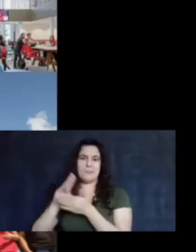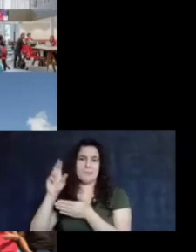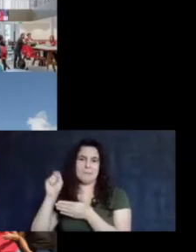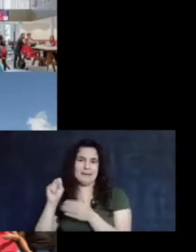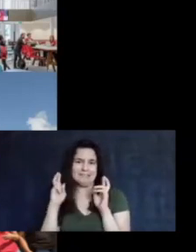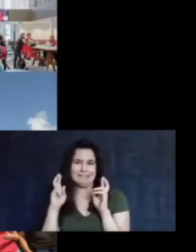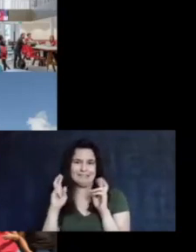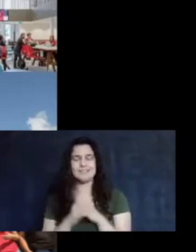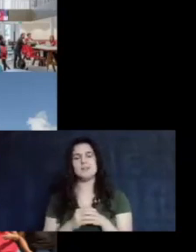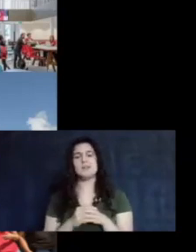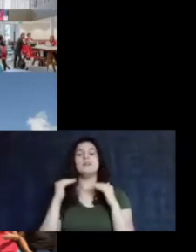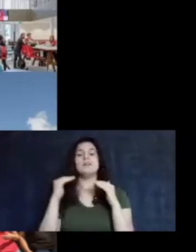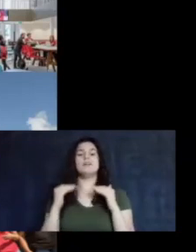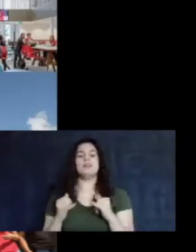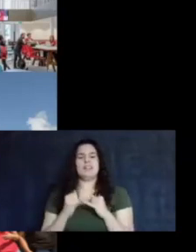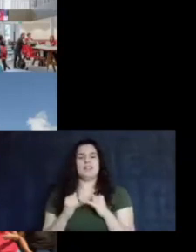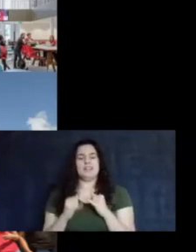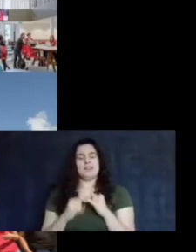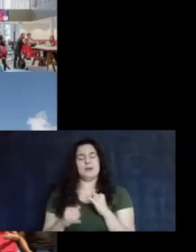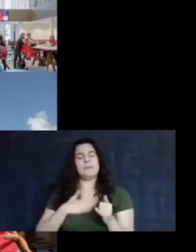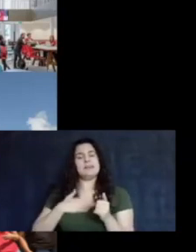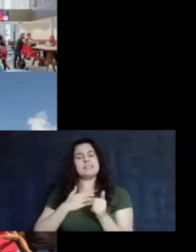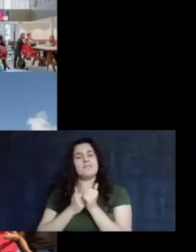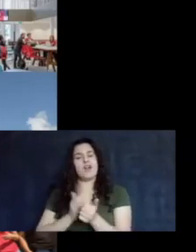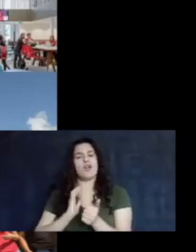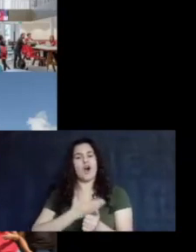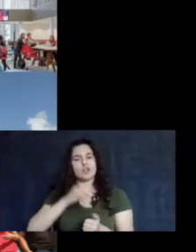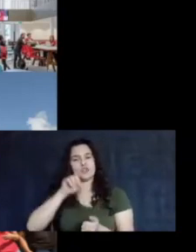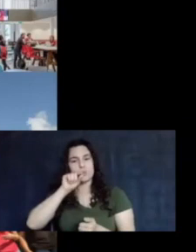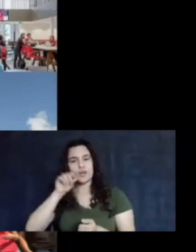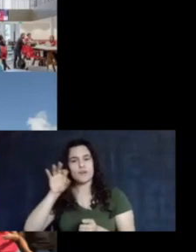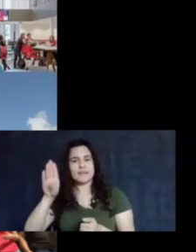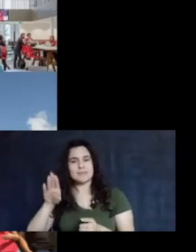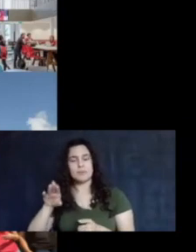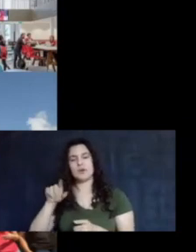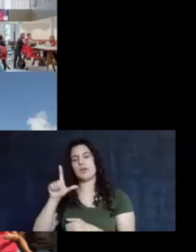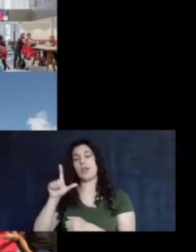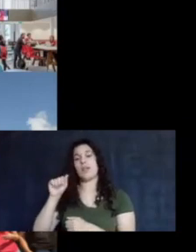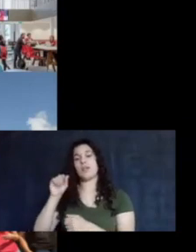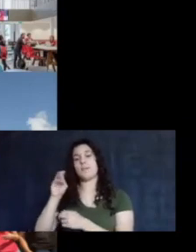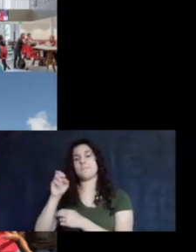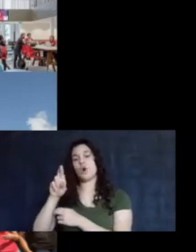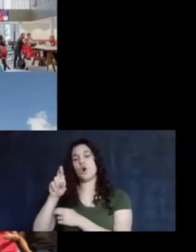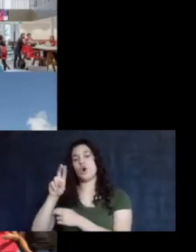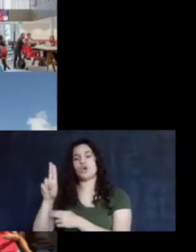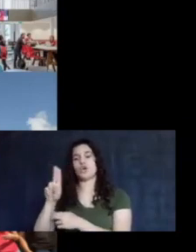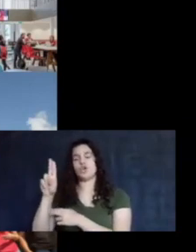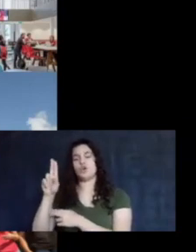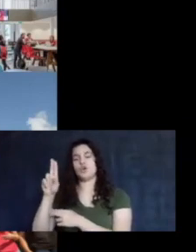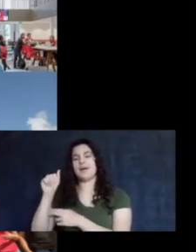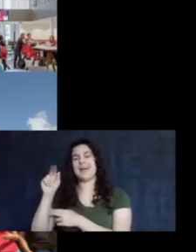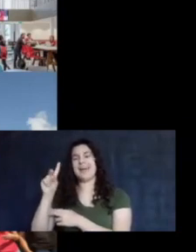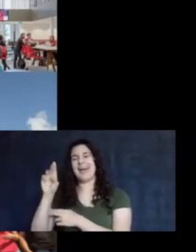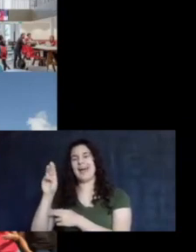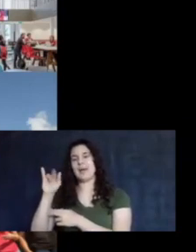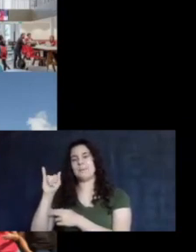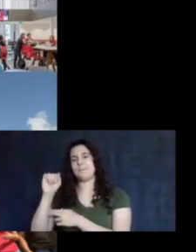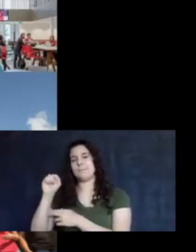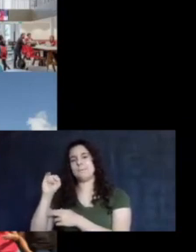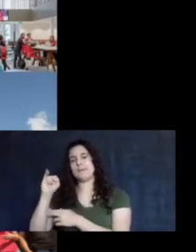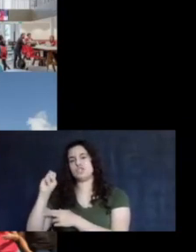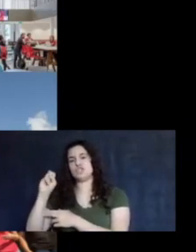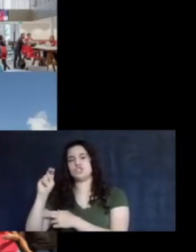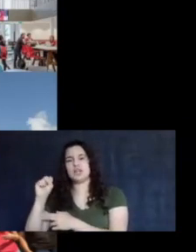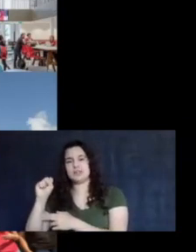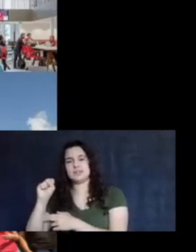Just let me also say, make sure you follow us on Twitter and Facebook, Lamar U Admissions. Also, we'll be having some more